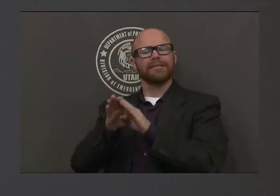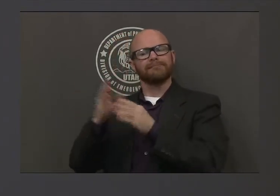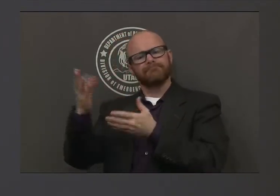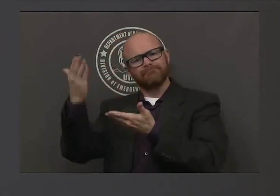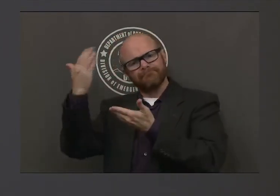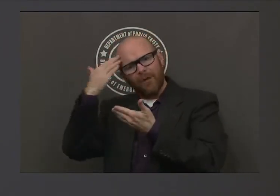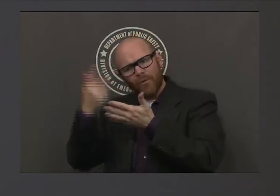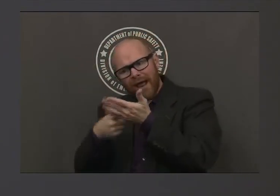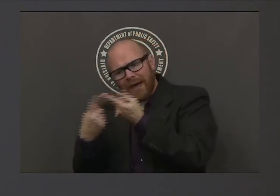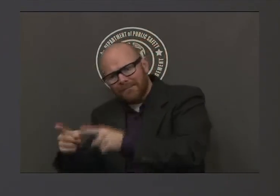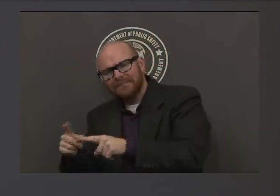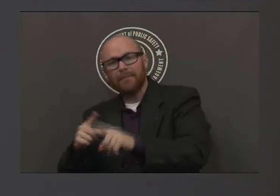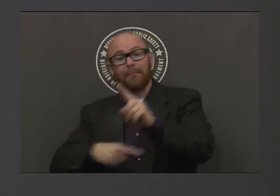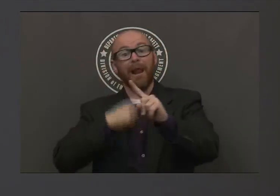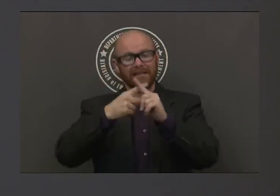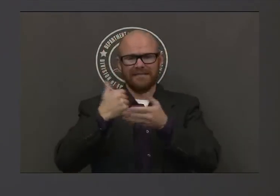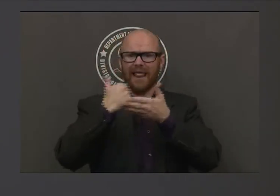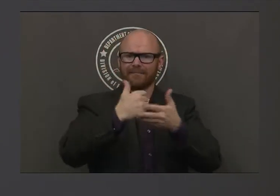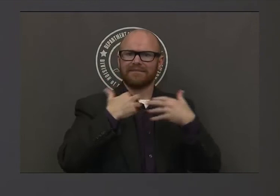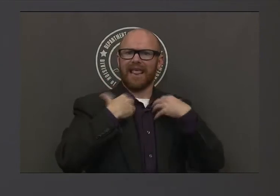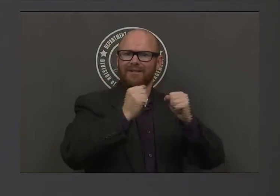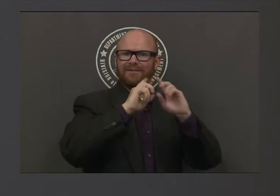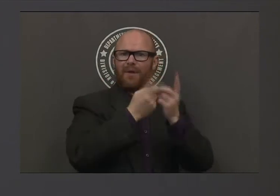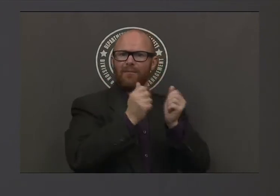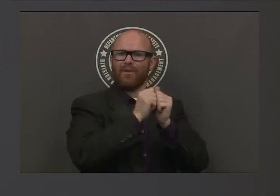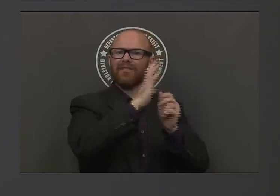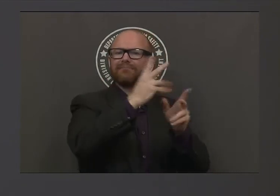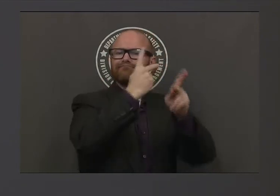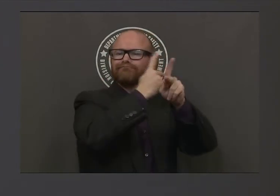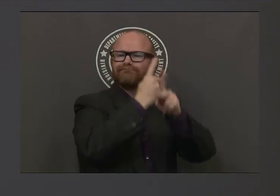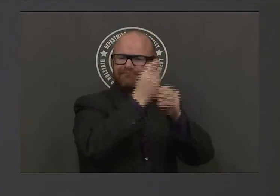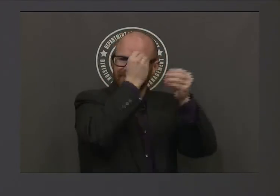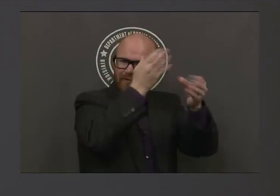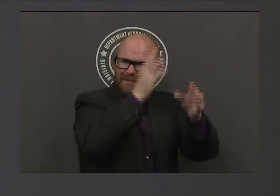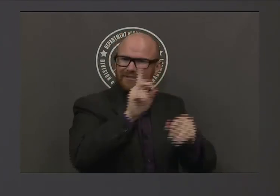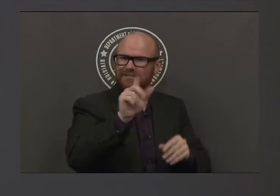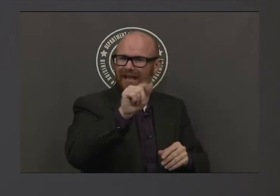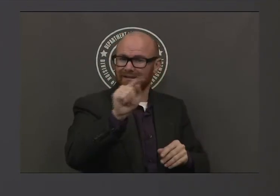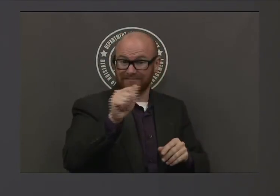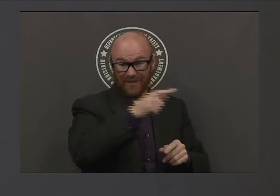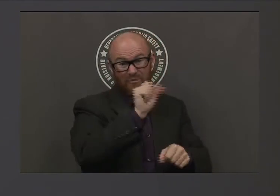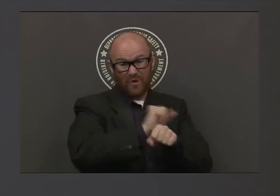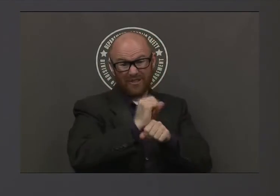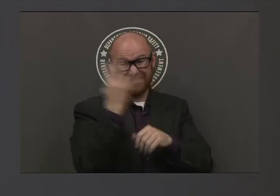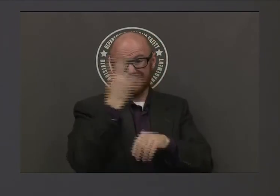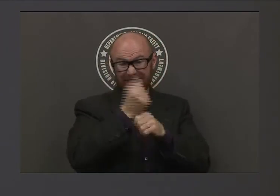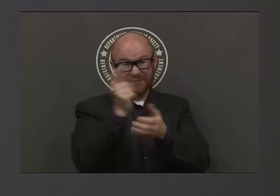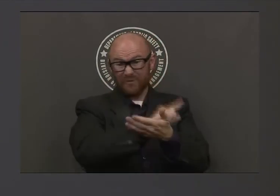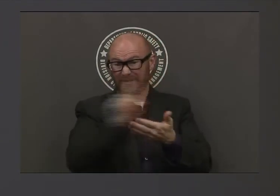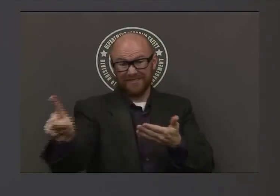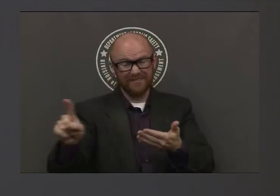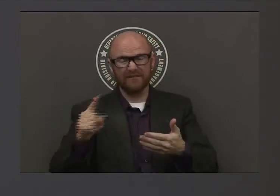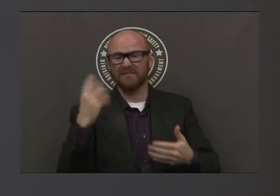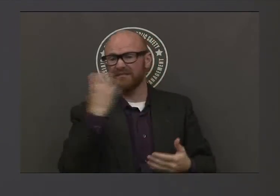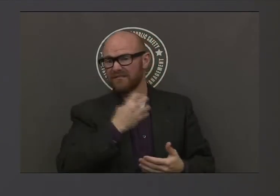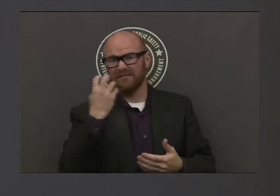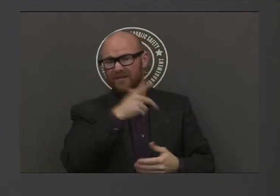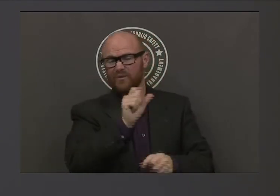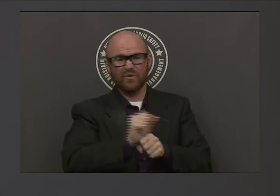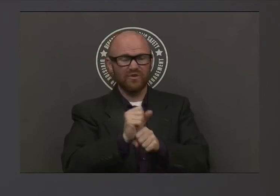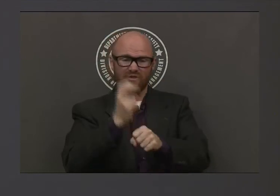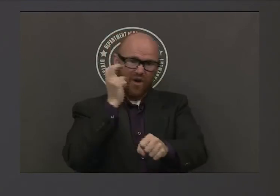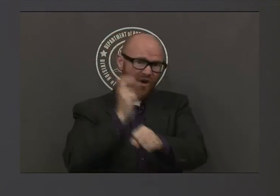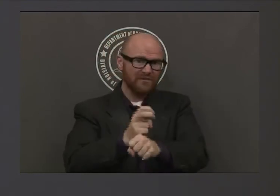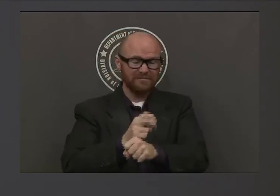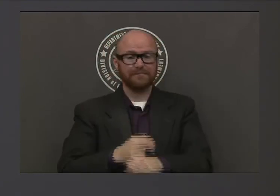well. So they are working around the clock, and we don't expect that to slow down. I mean, these deaths, like I said before, are a direct result from our